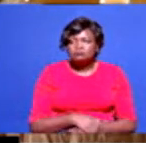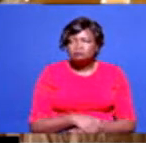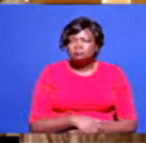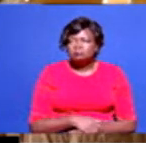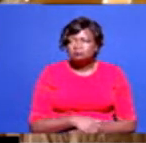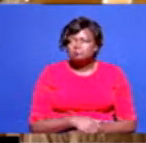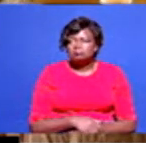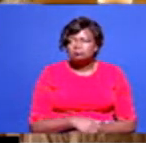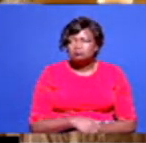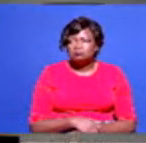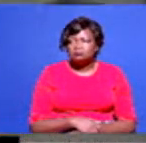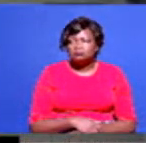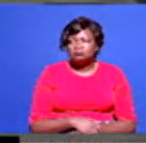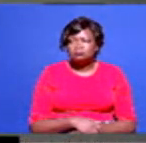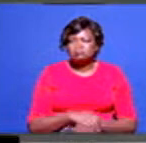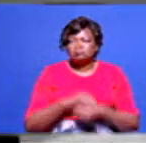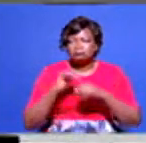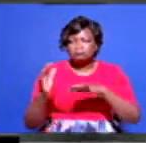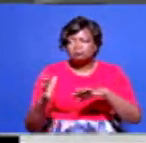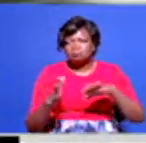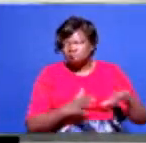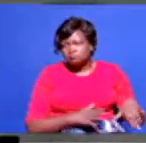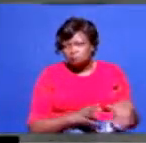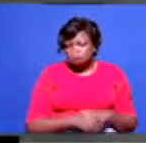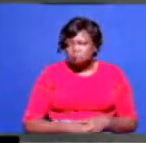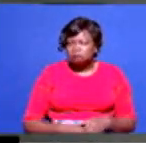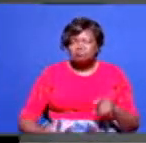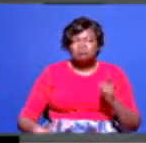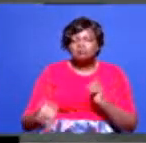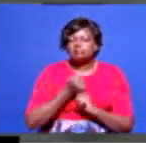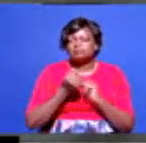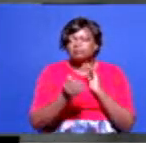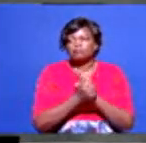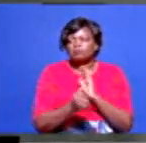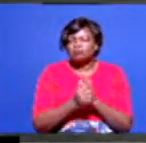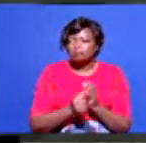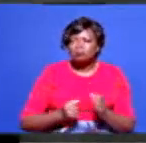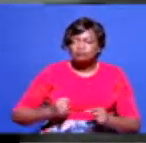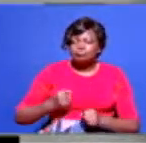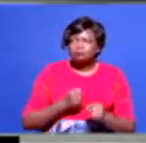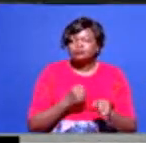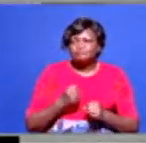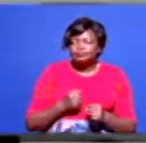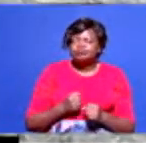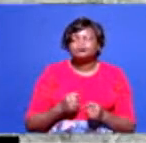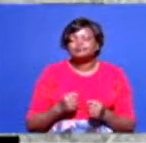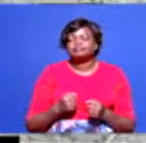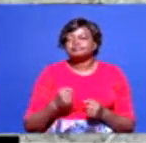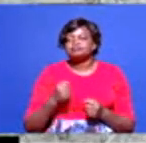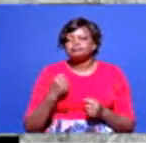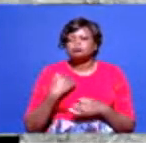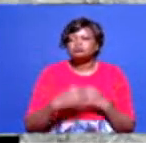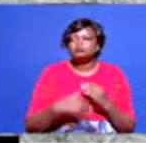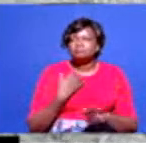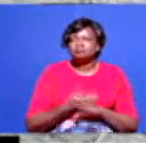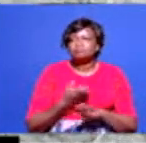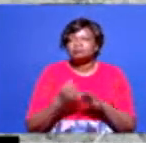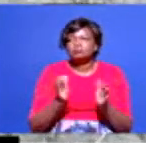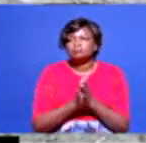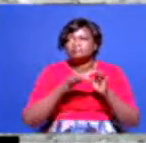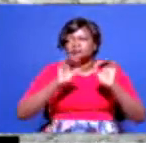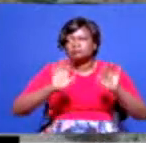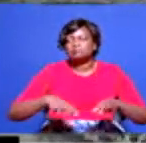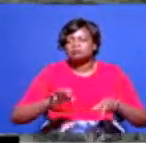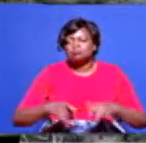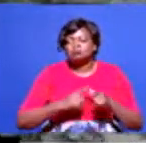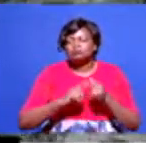Aside from his academic prowess, he acquired skills in carpentry, masonry, and agriculture. He joined Mangu High